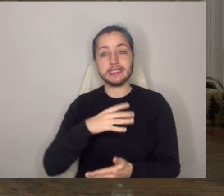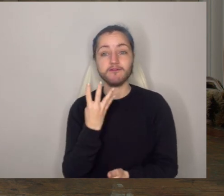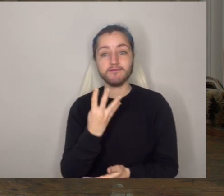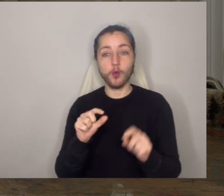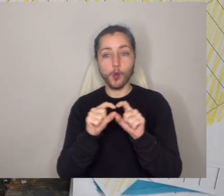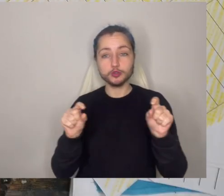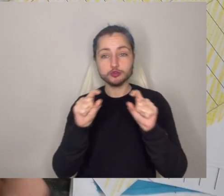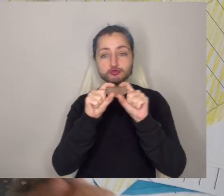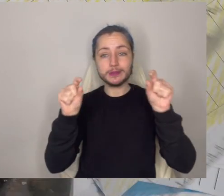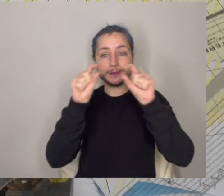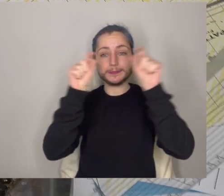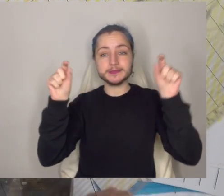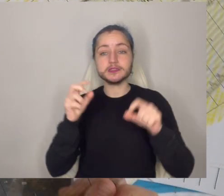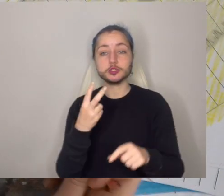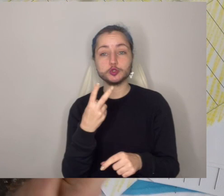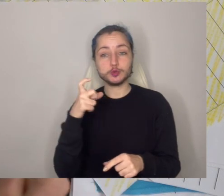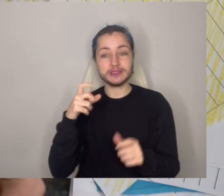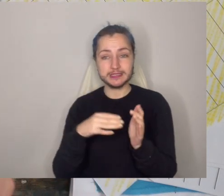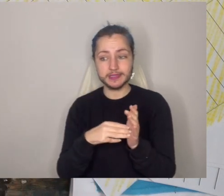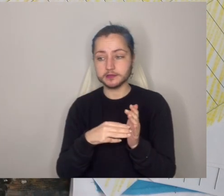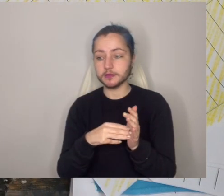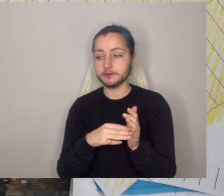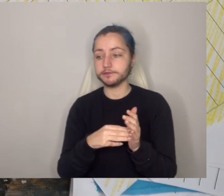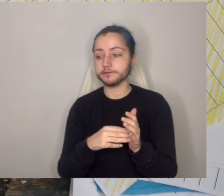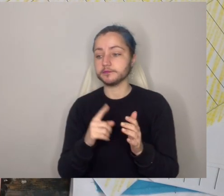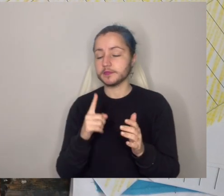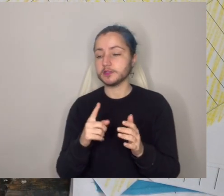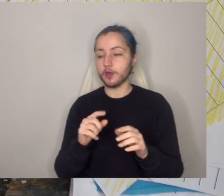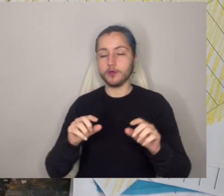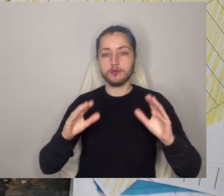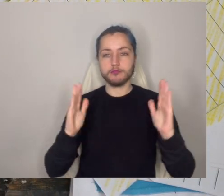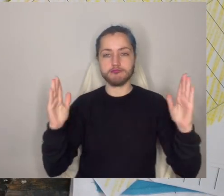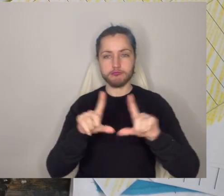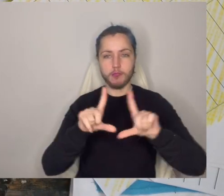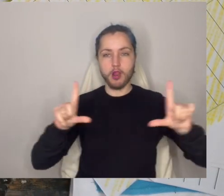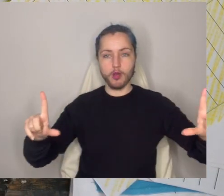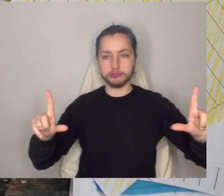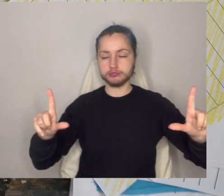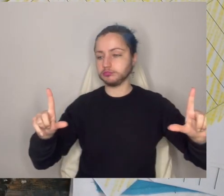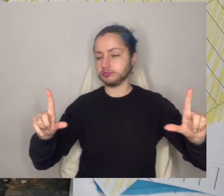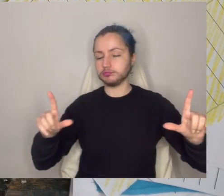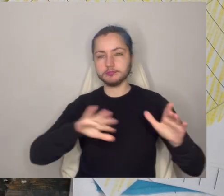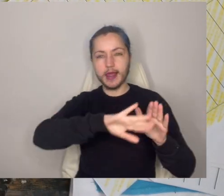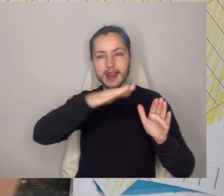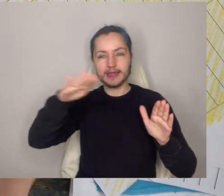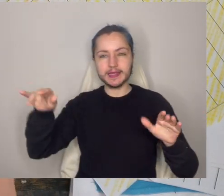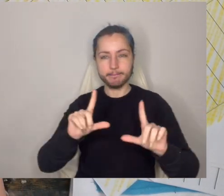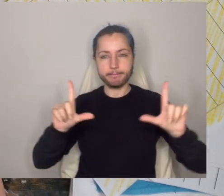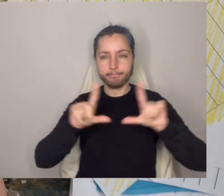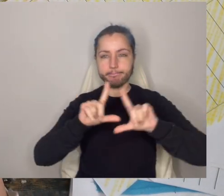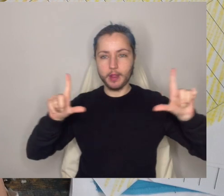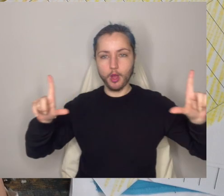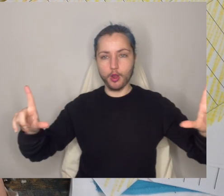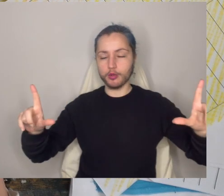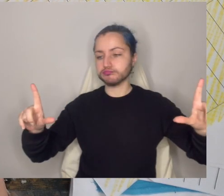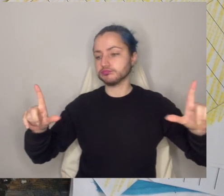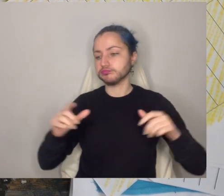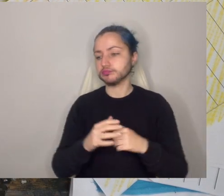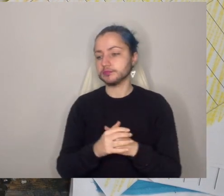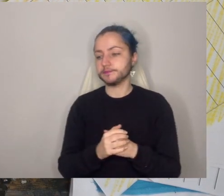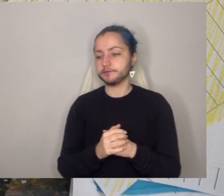a 2 centimetre strip of paper which is going to fasten the sunshine together on the inside.